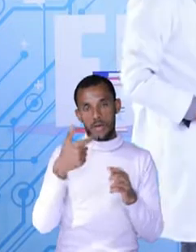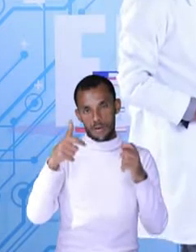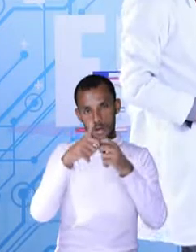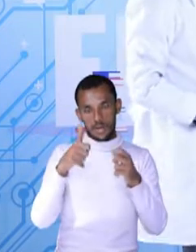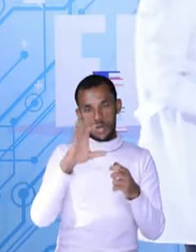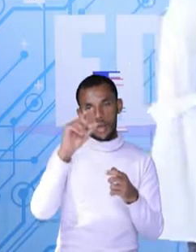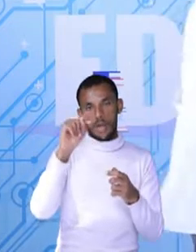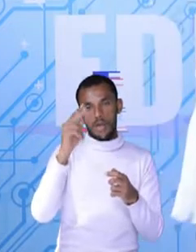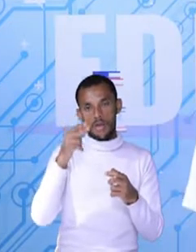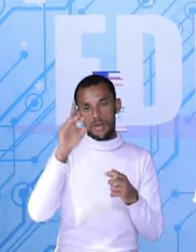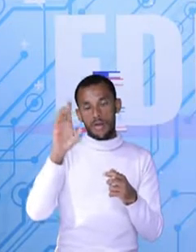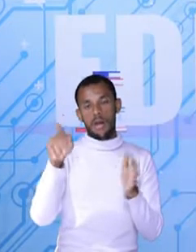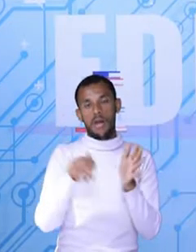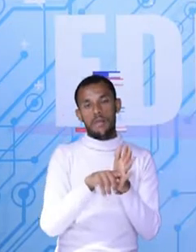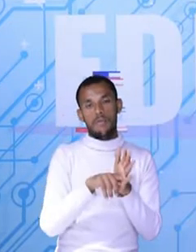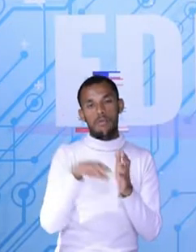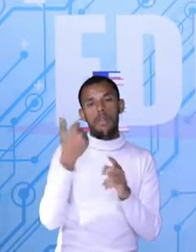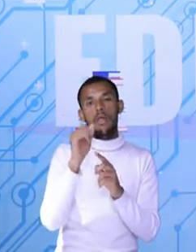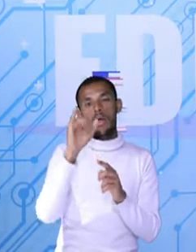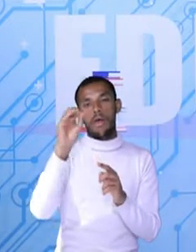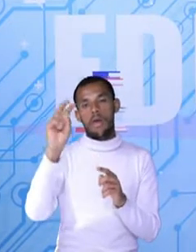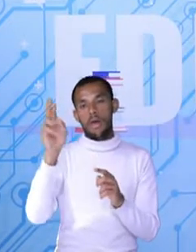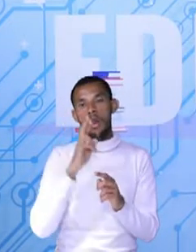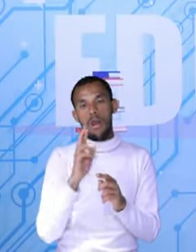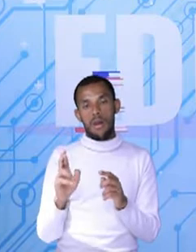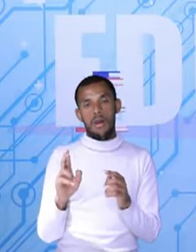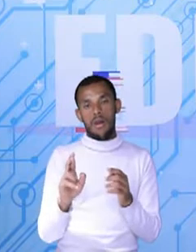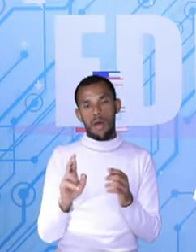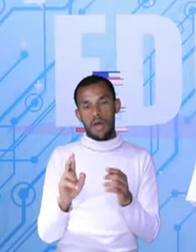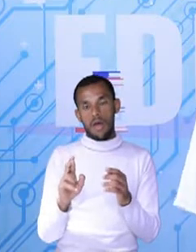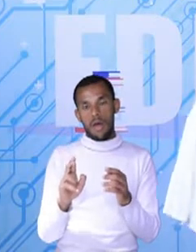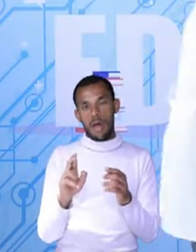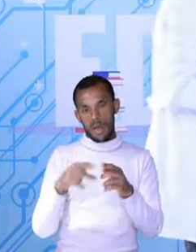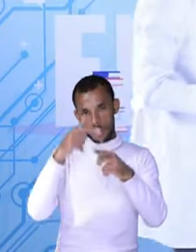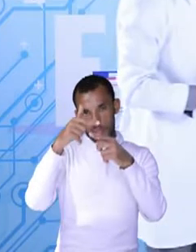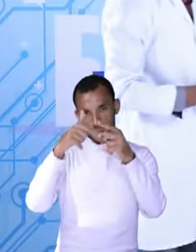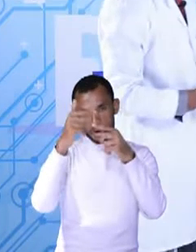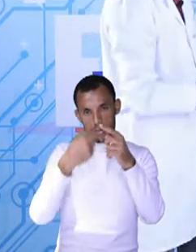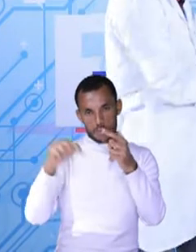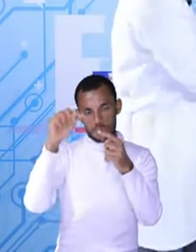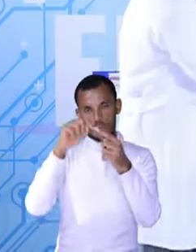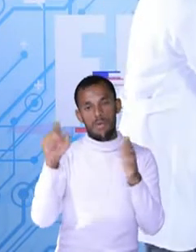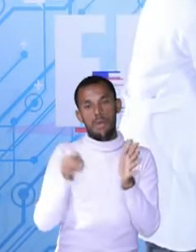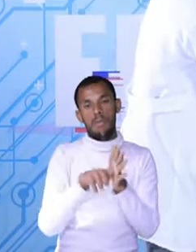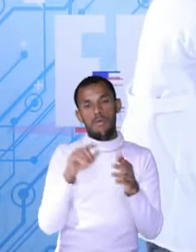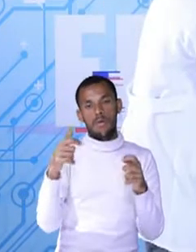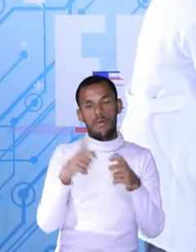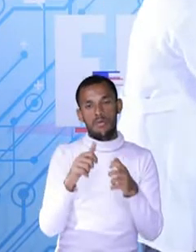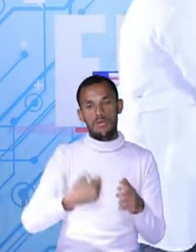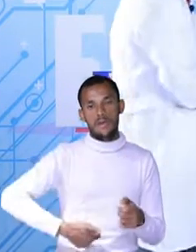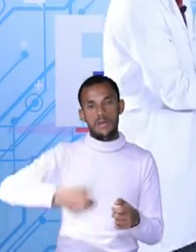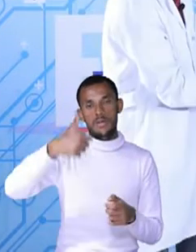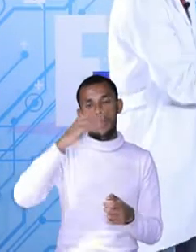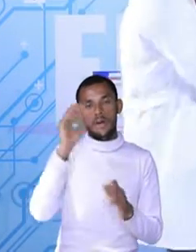electrode. Metal ions are attracted to the negative electrode. The other